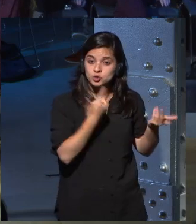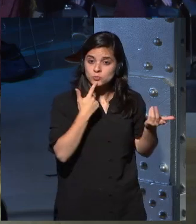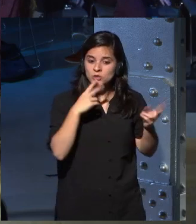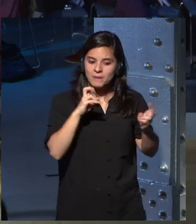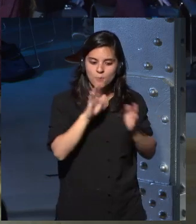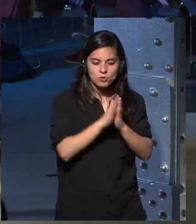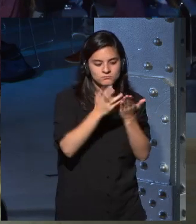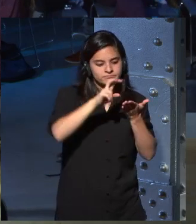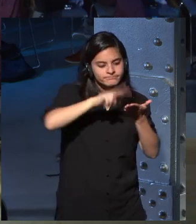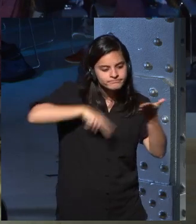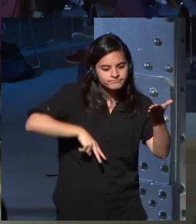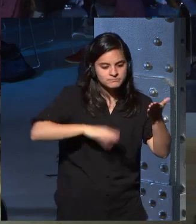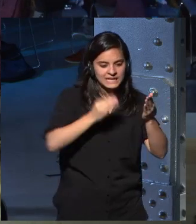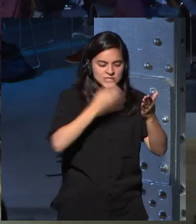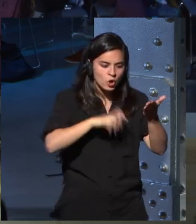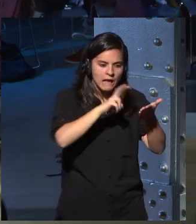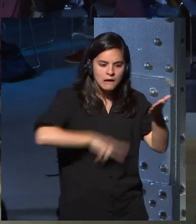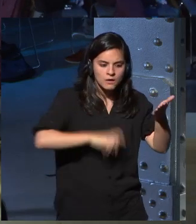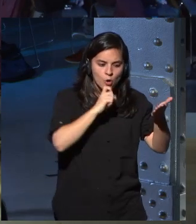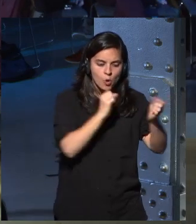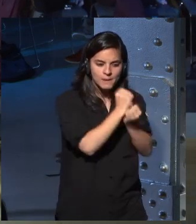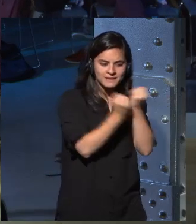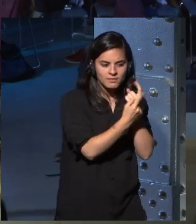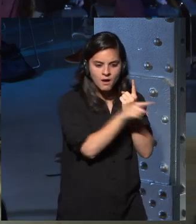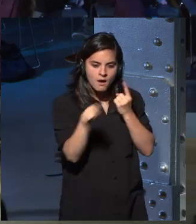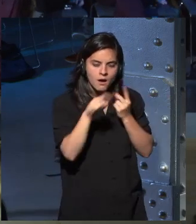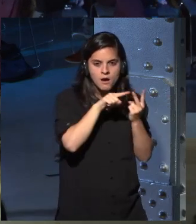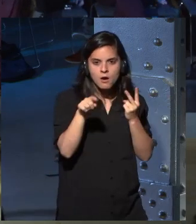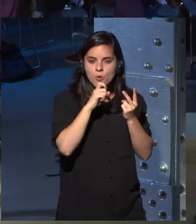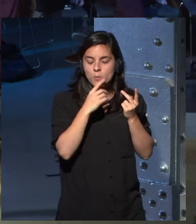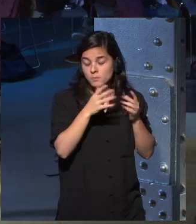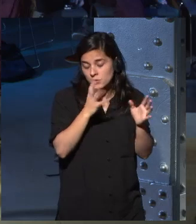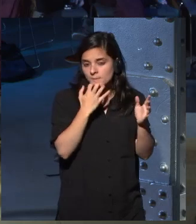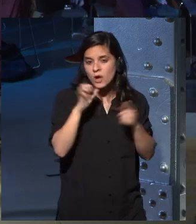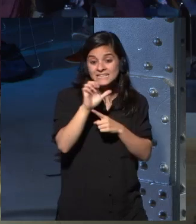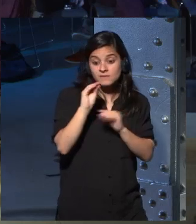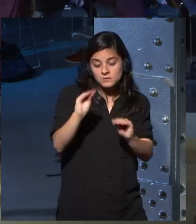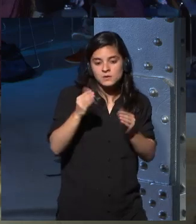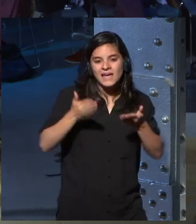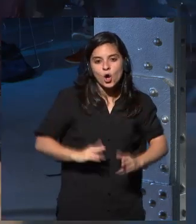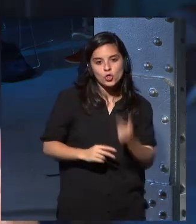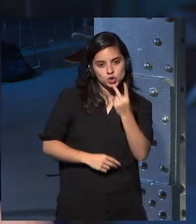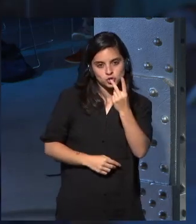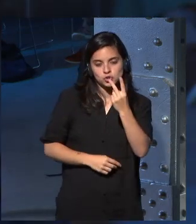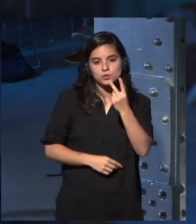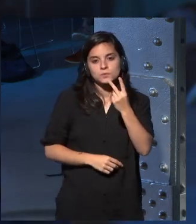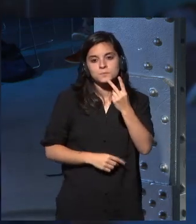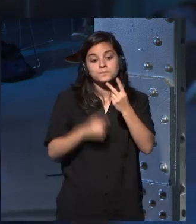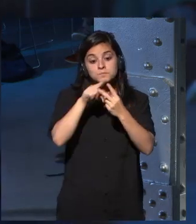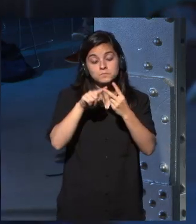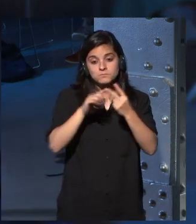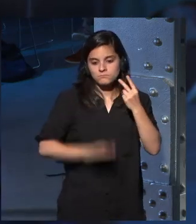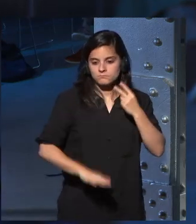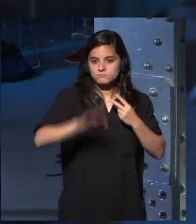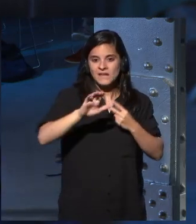As you said, the two children, the two grown-up children, one living in the United States, one living in France, grow